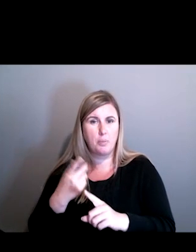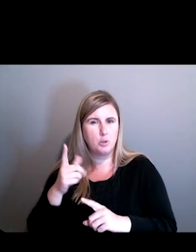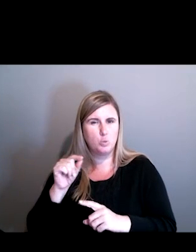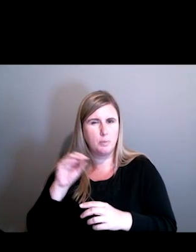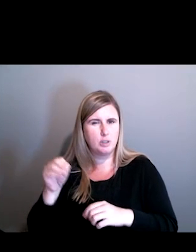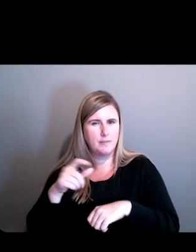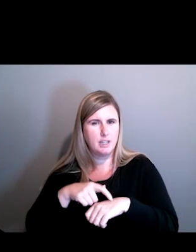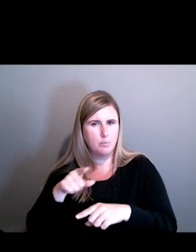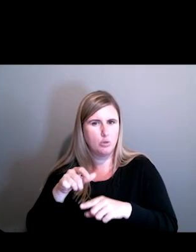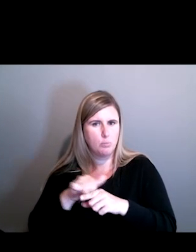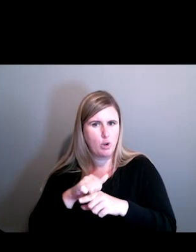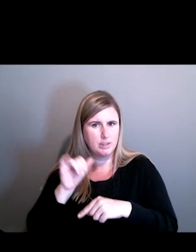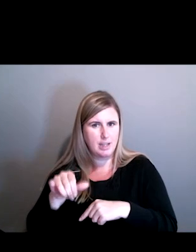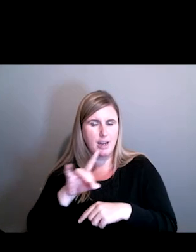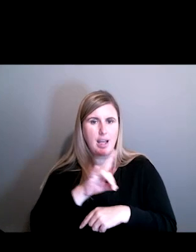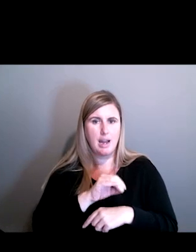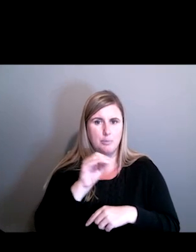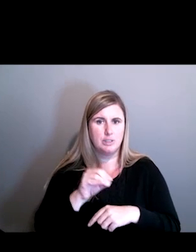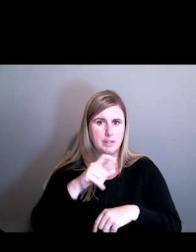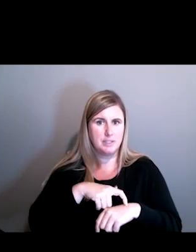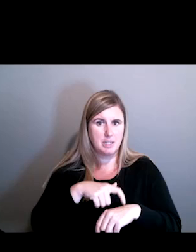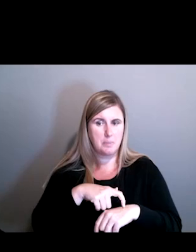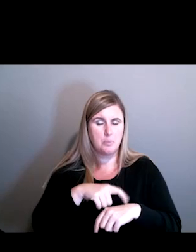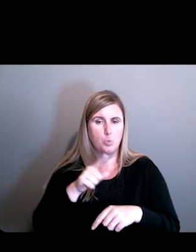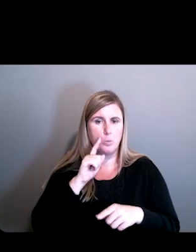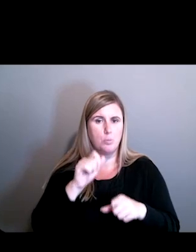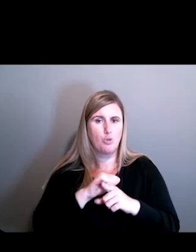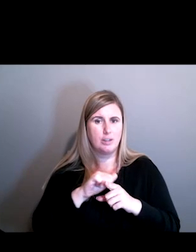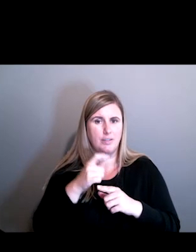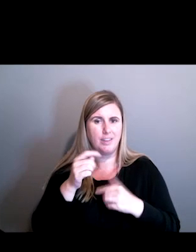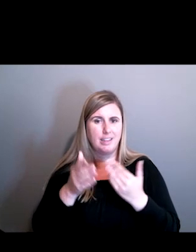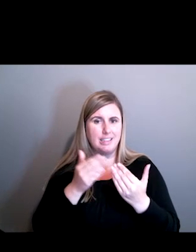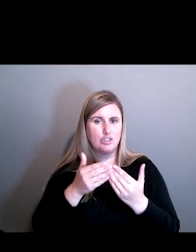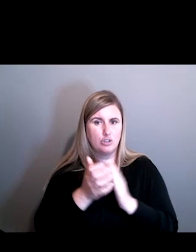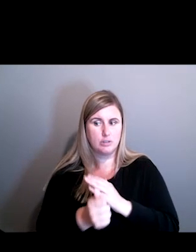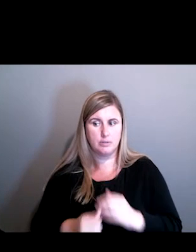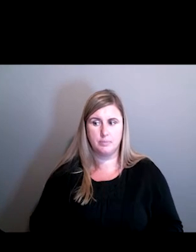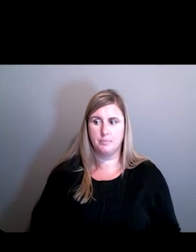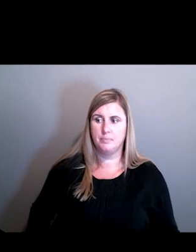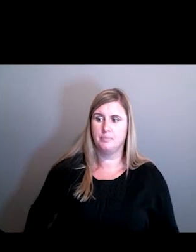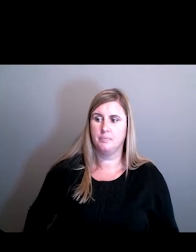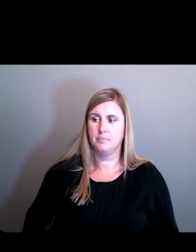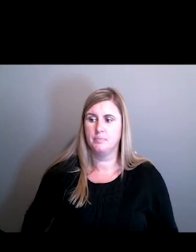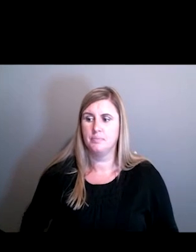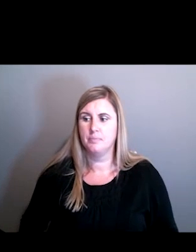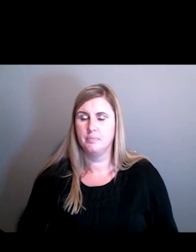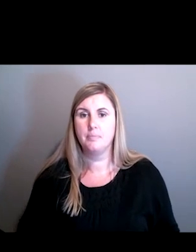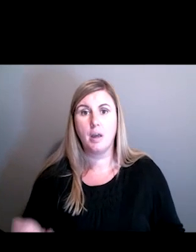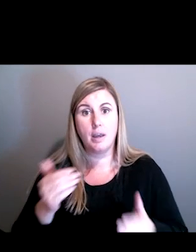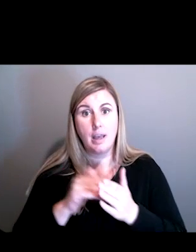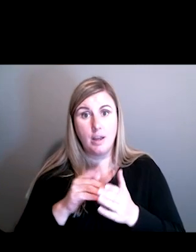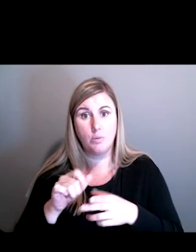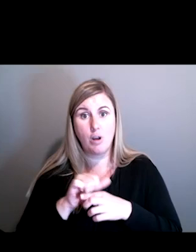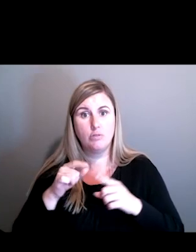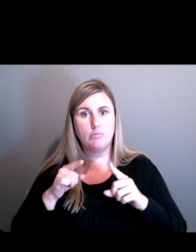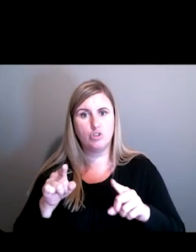time you would practice that, and 80% of the time you would practice those easier skills. And again, you would practice this